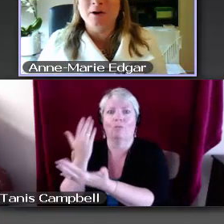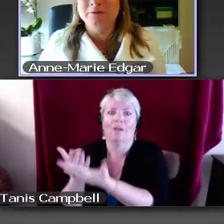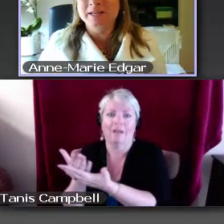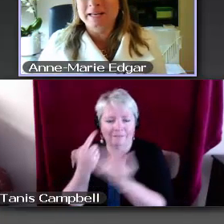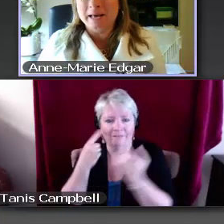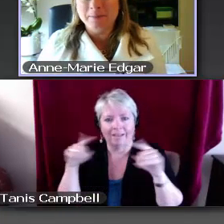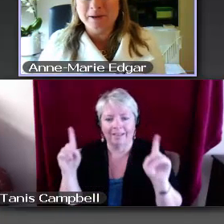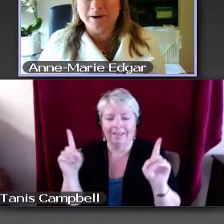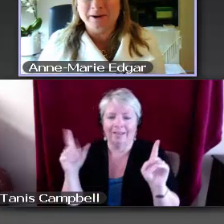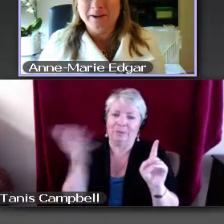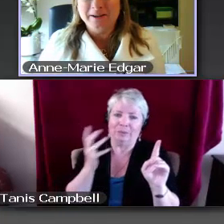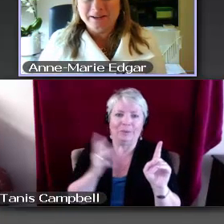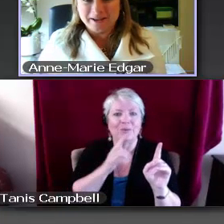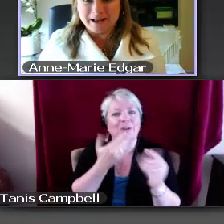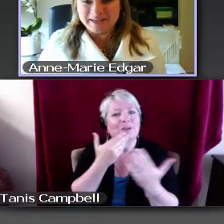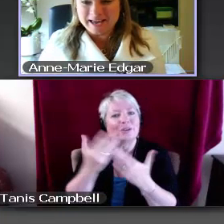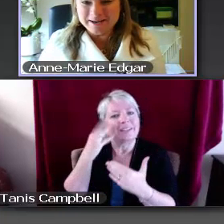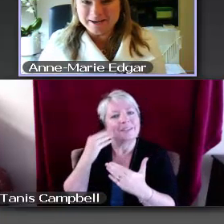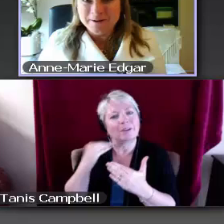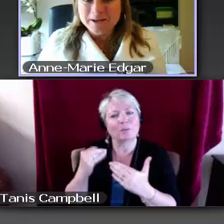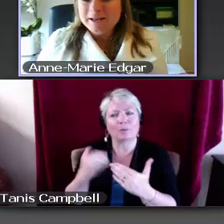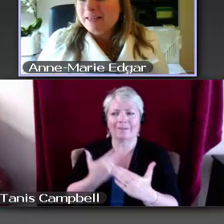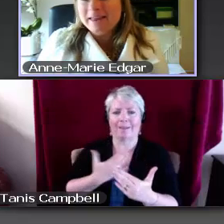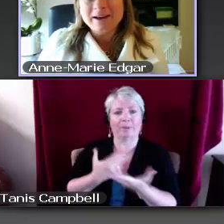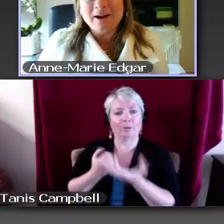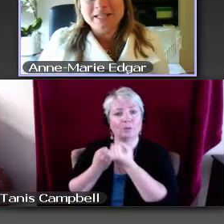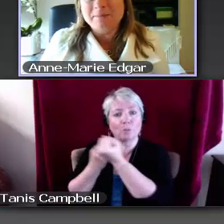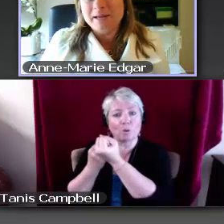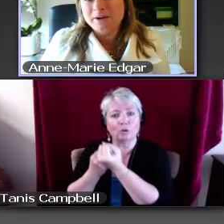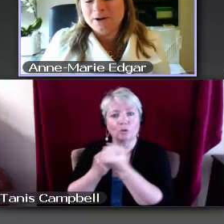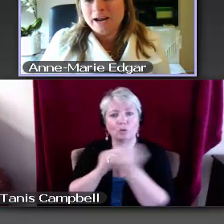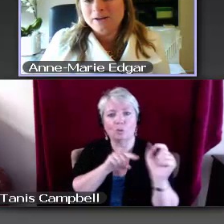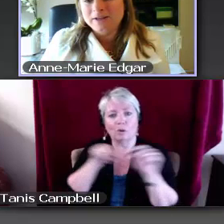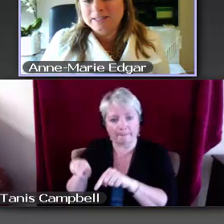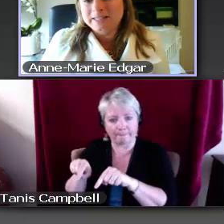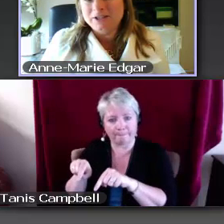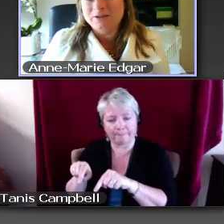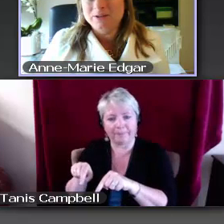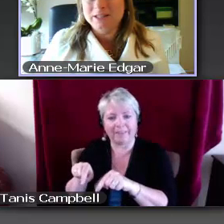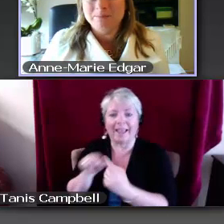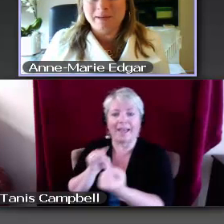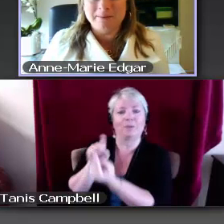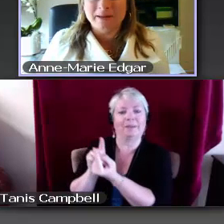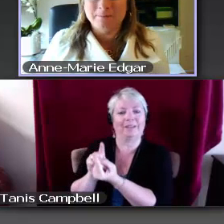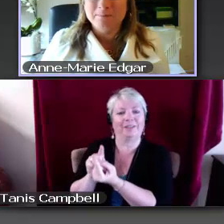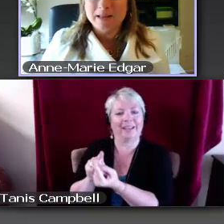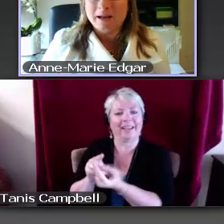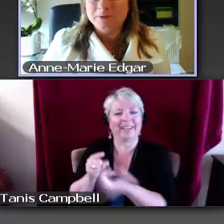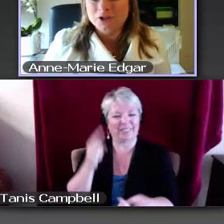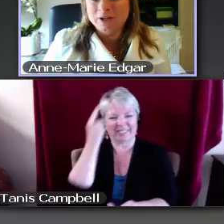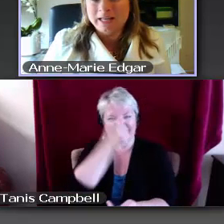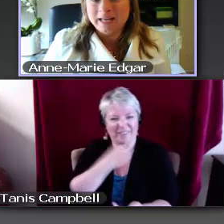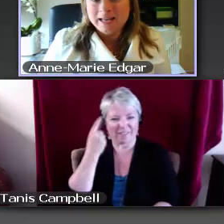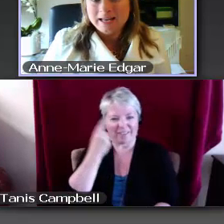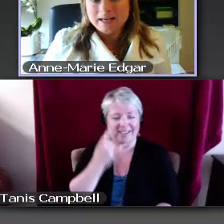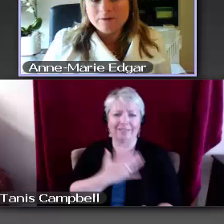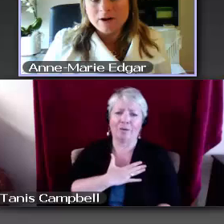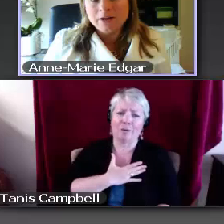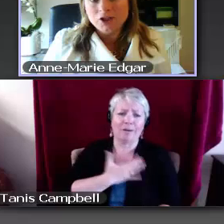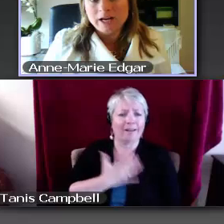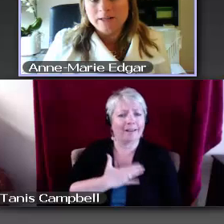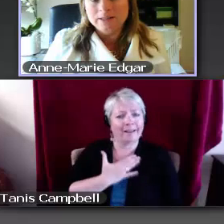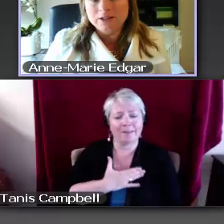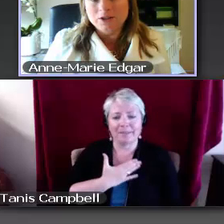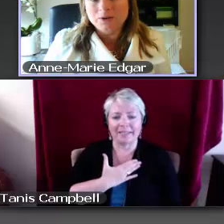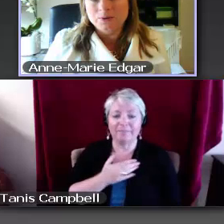be so involved in helping her get here. And then I got to meet her, and you can see she was just beaming. Shirley never